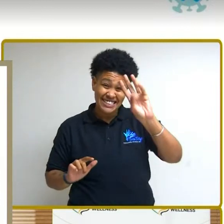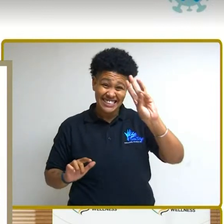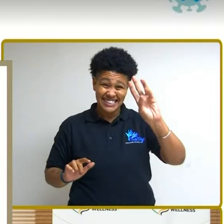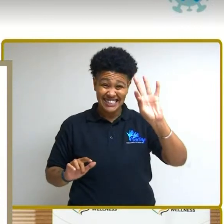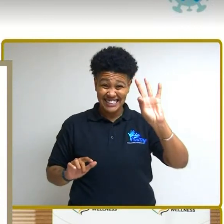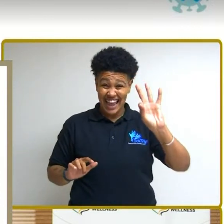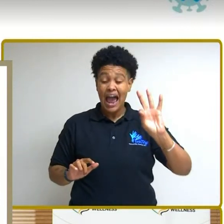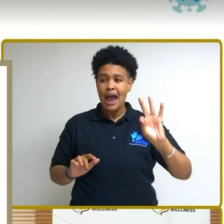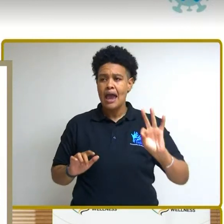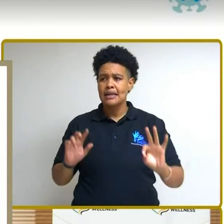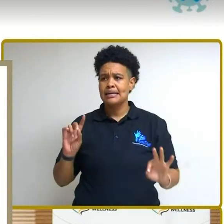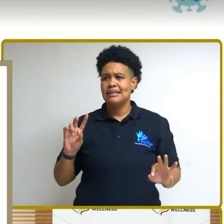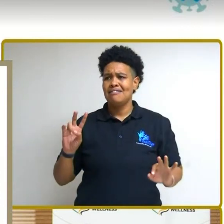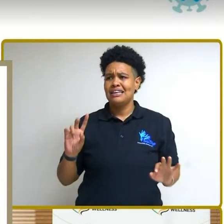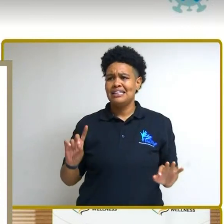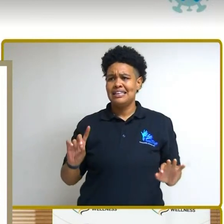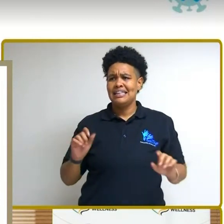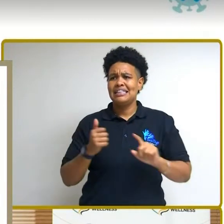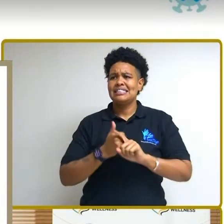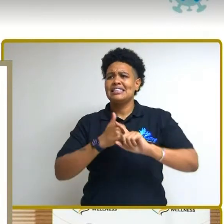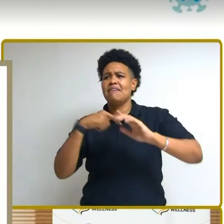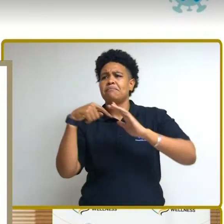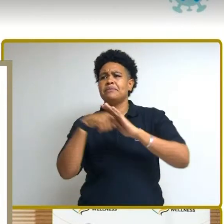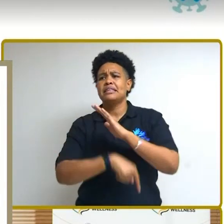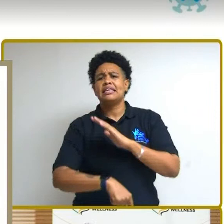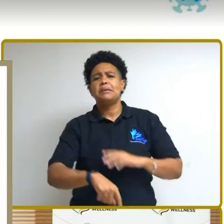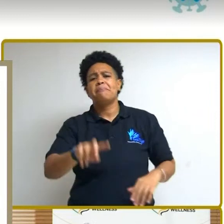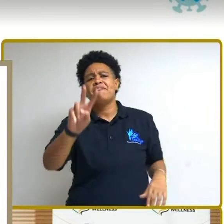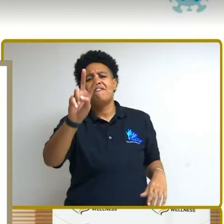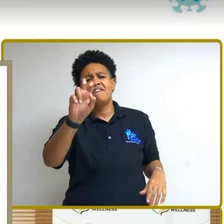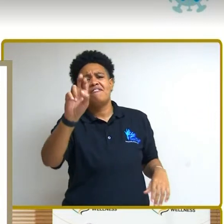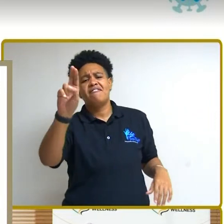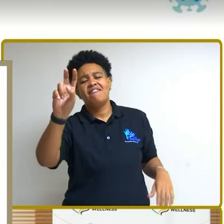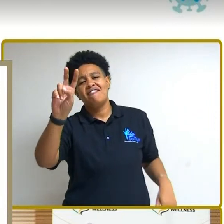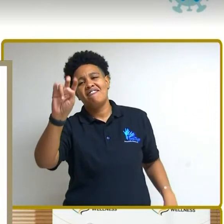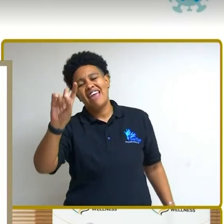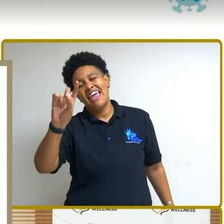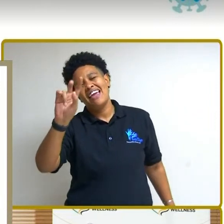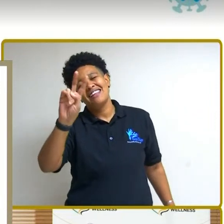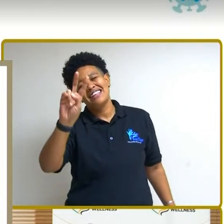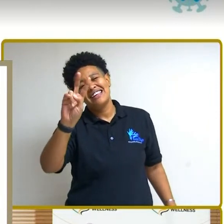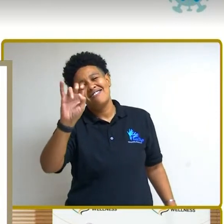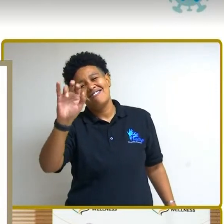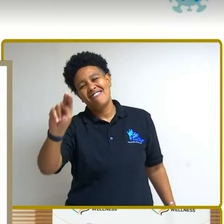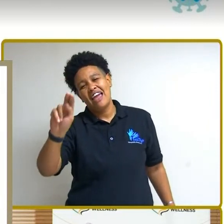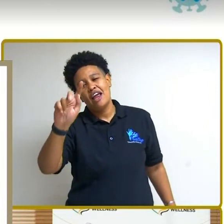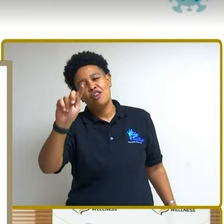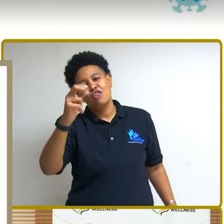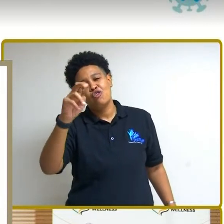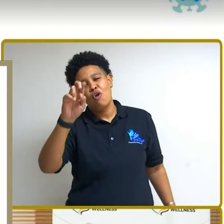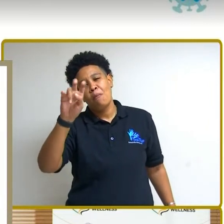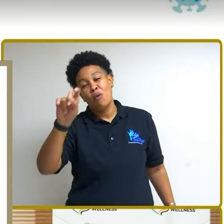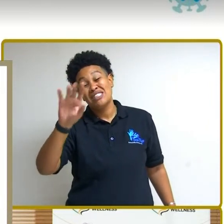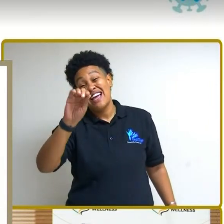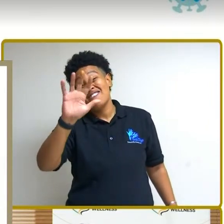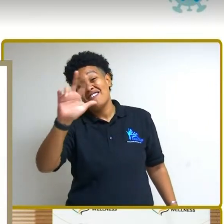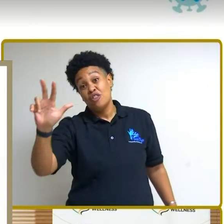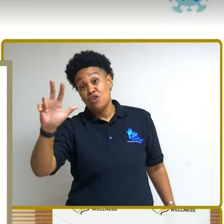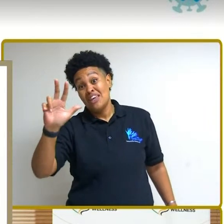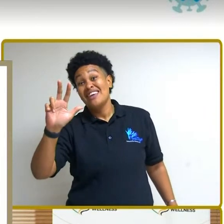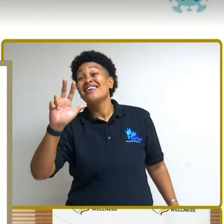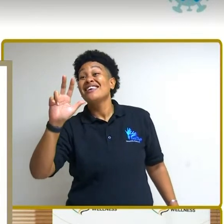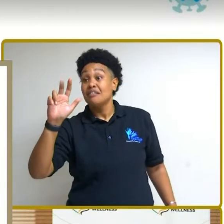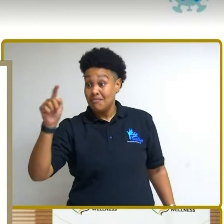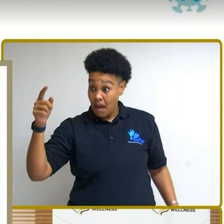34,169 cases of DVT, which is deep vein thrombosis, and 53 of superficial venous thrombosis have been reported